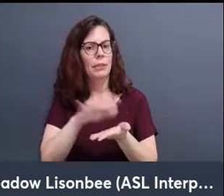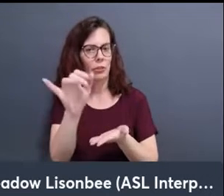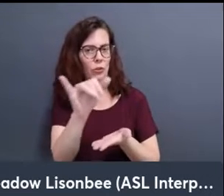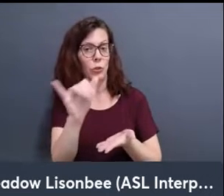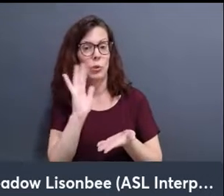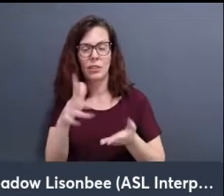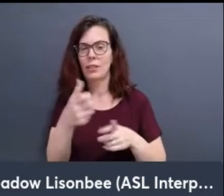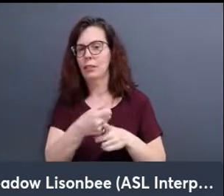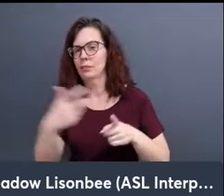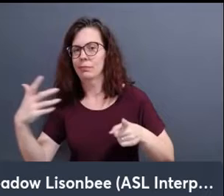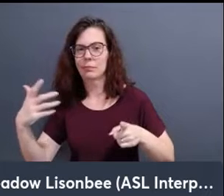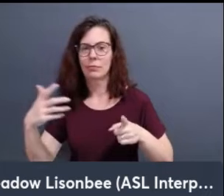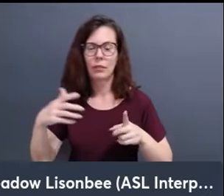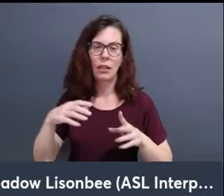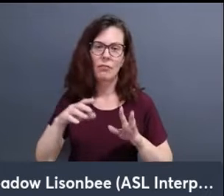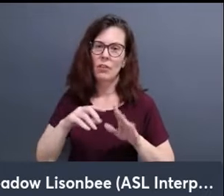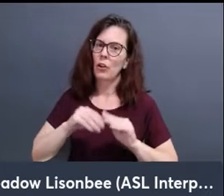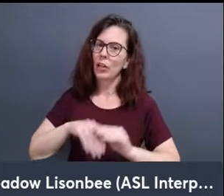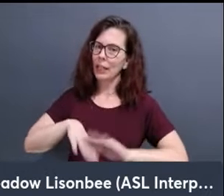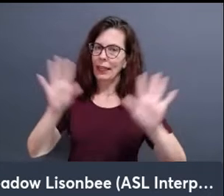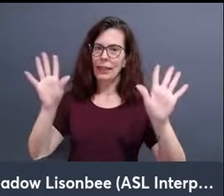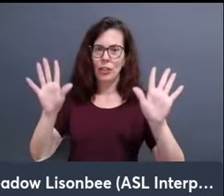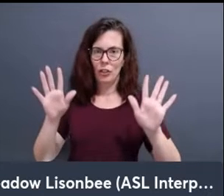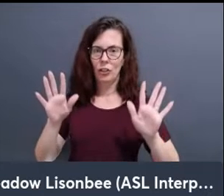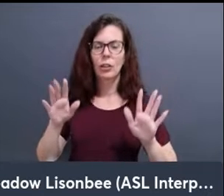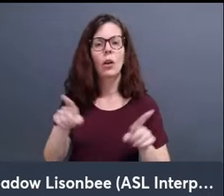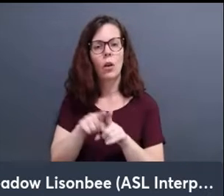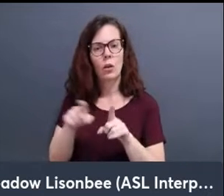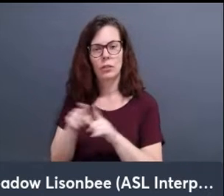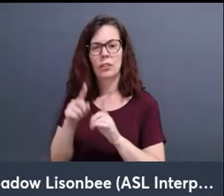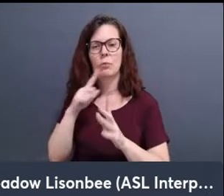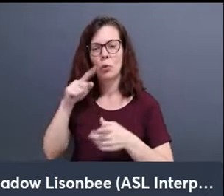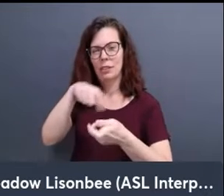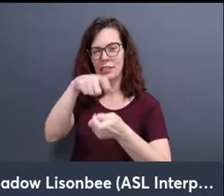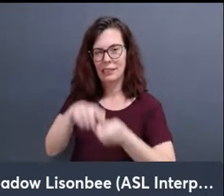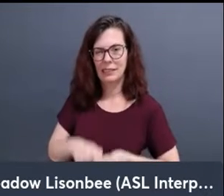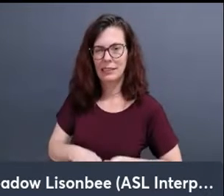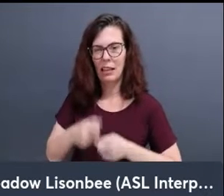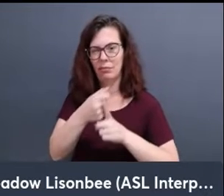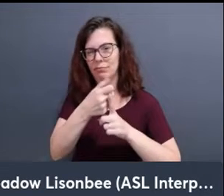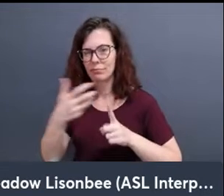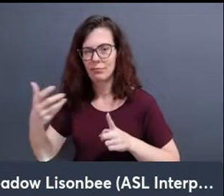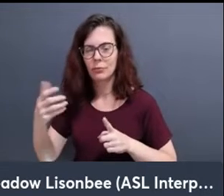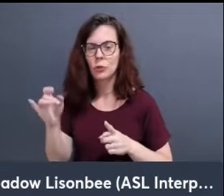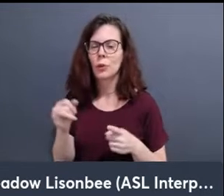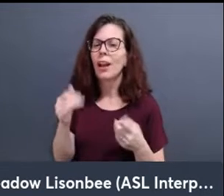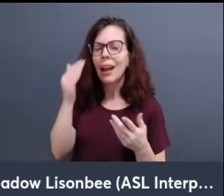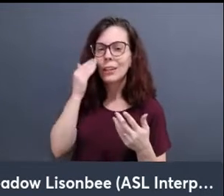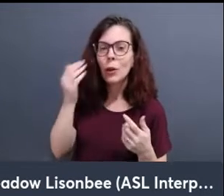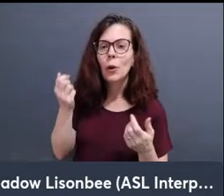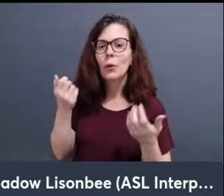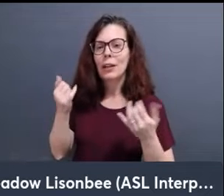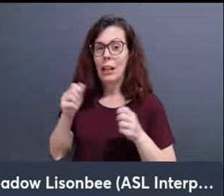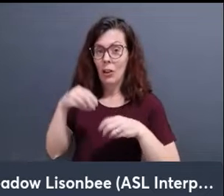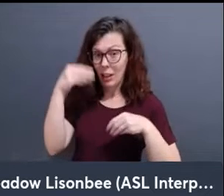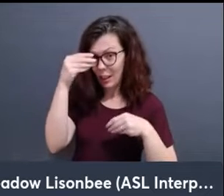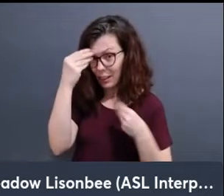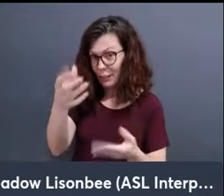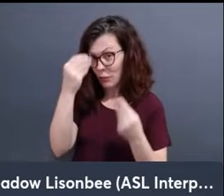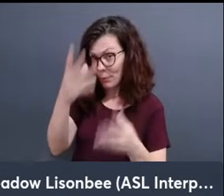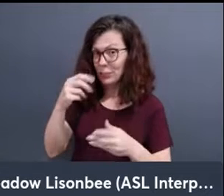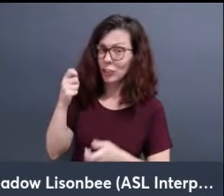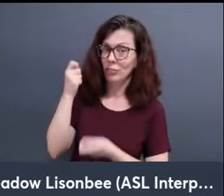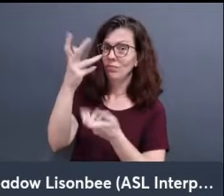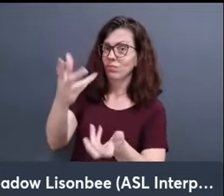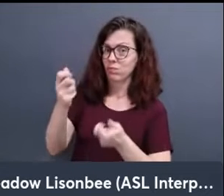out very clear in docs, and it also goes into a lot more detail about everything. I know it's a lot. I'm giving a lot of information right